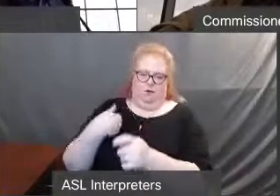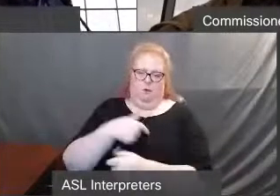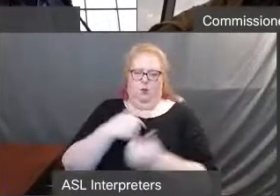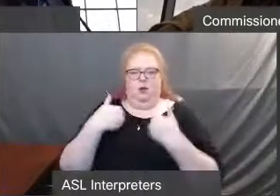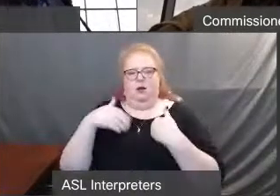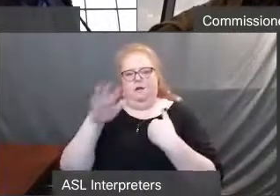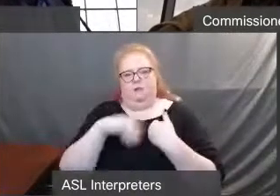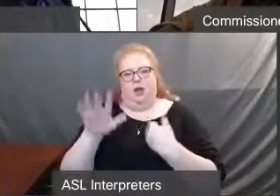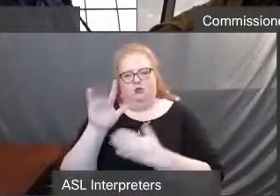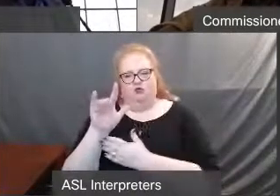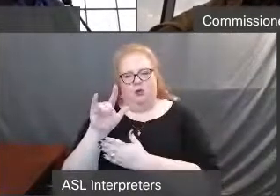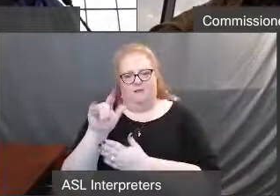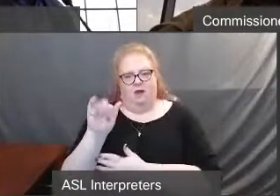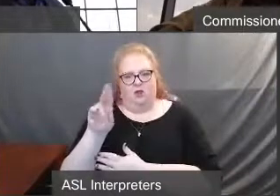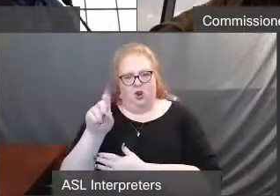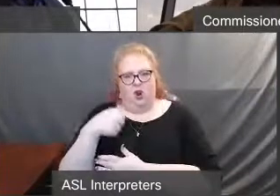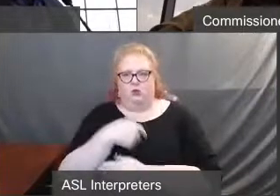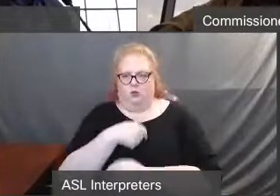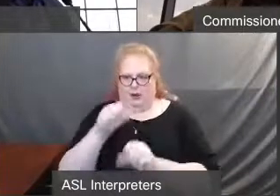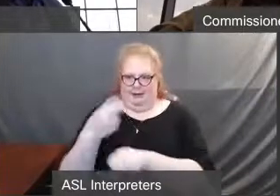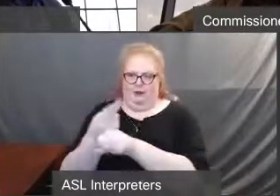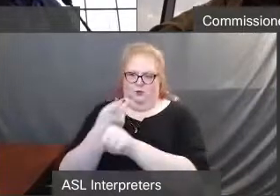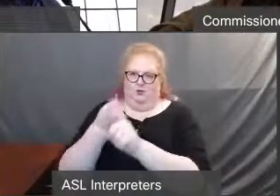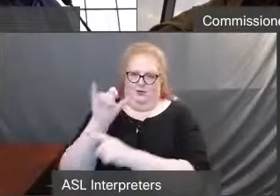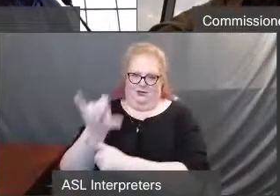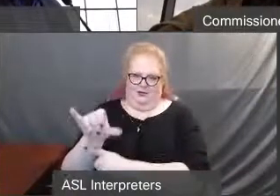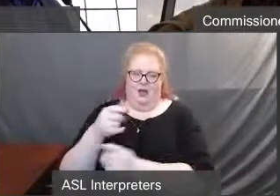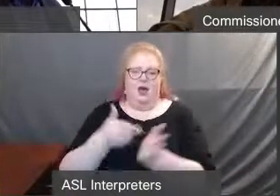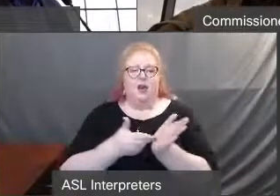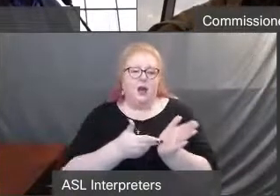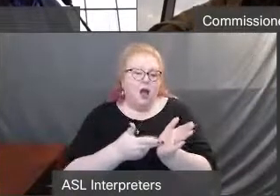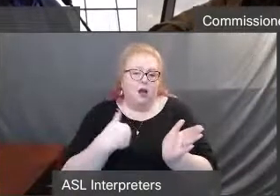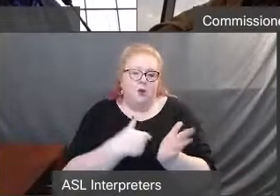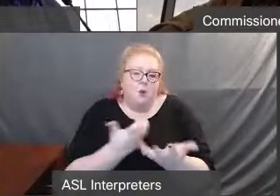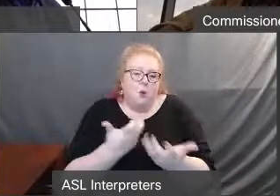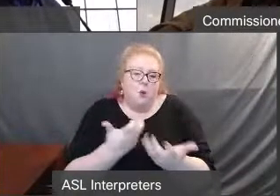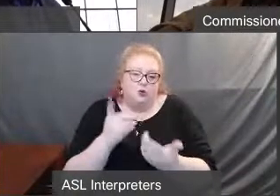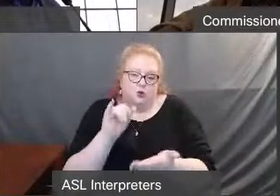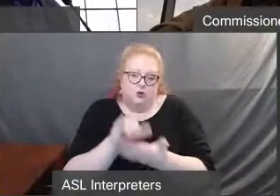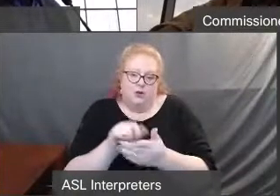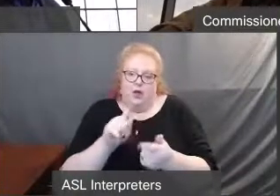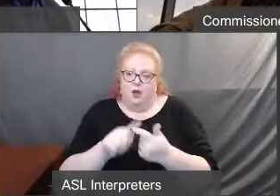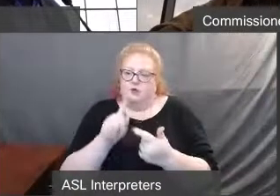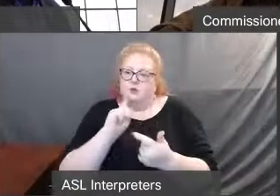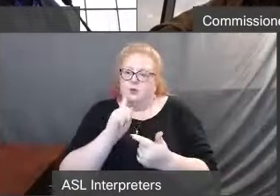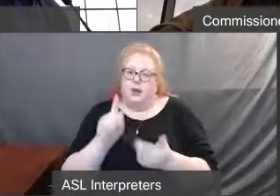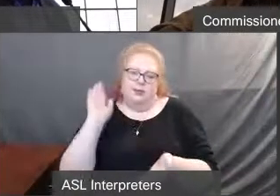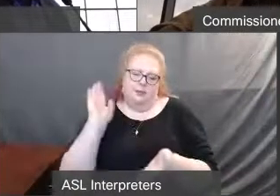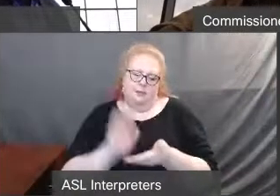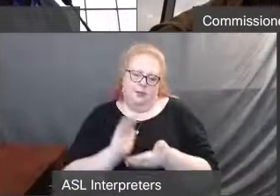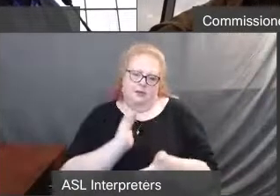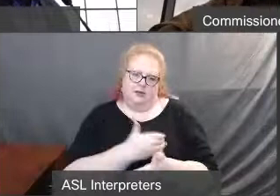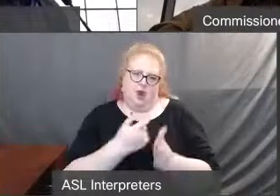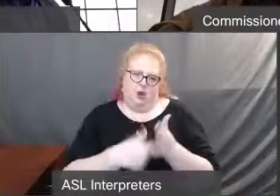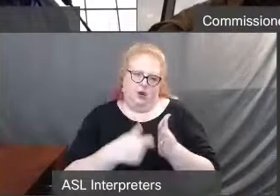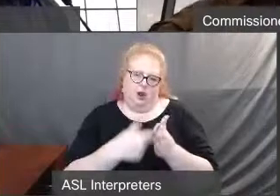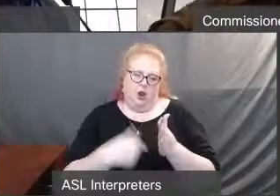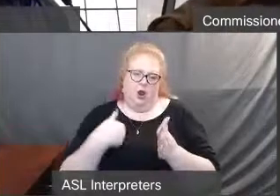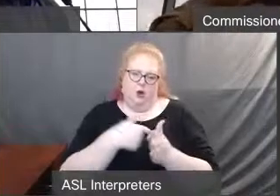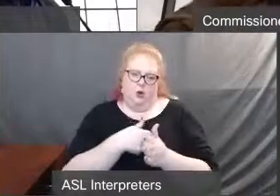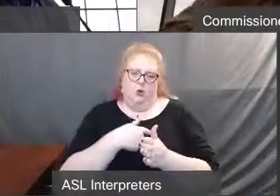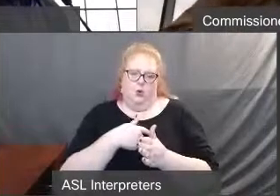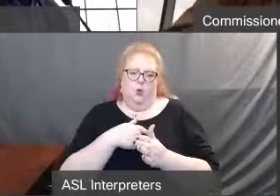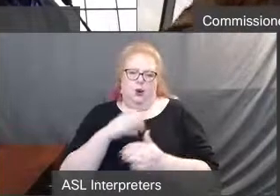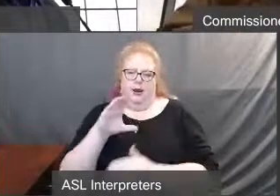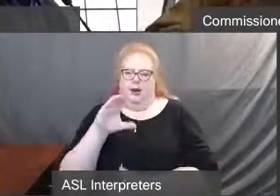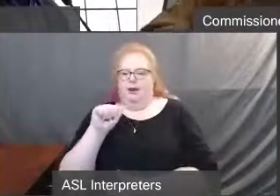there. Obviously, we want to do that to try to minimize our cost. And so we're taking dirt from, we call it the Cantrell